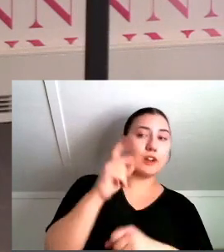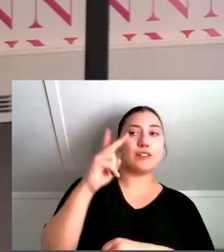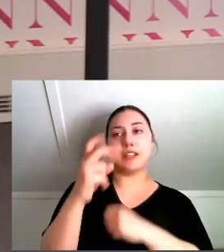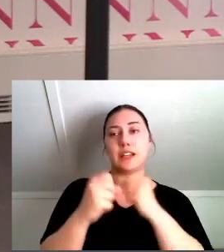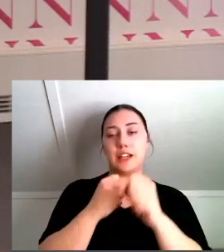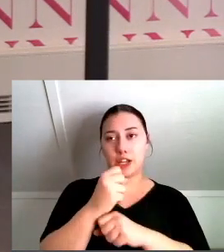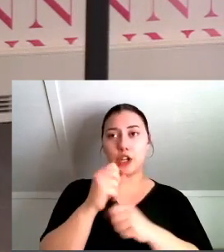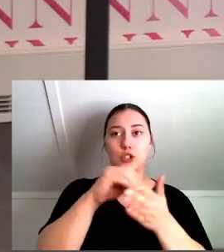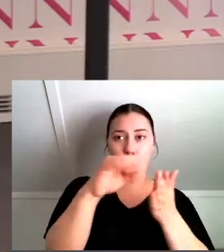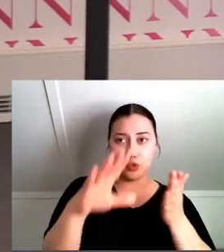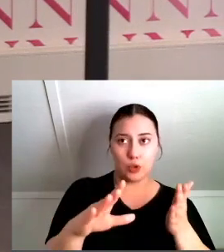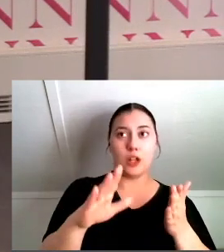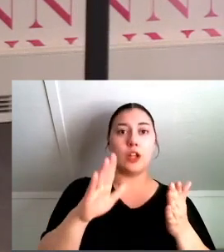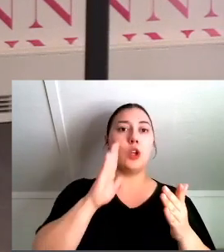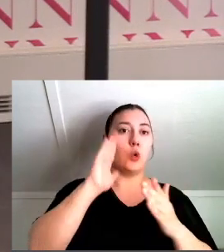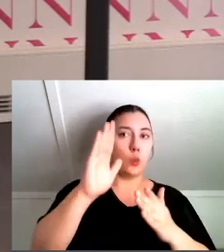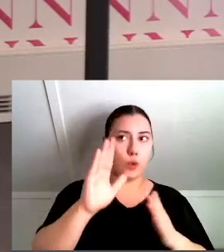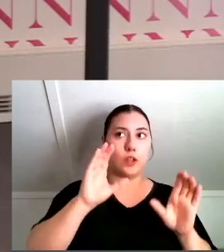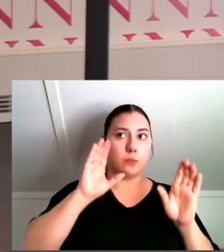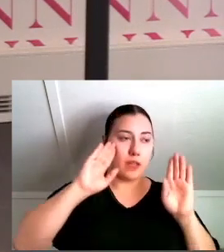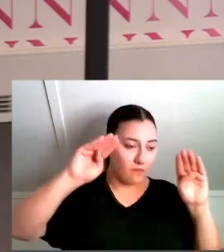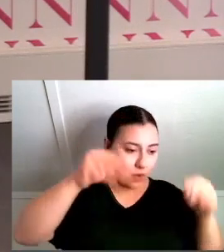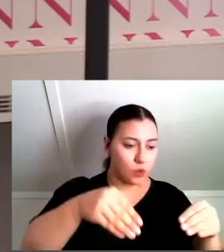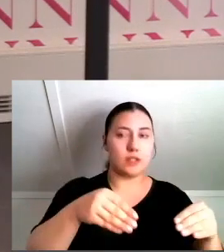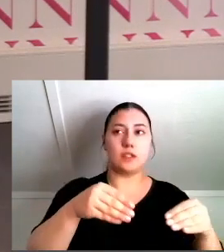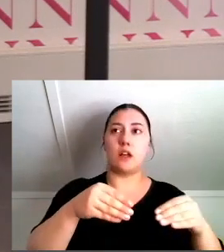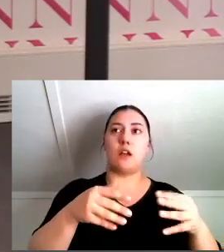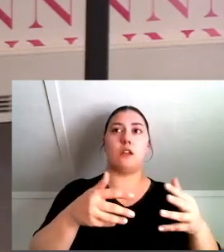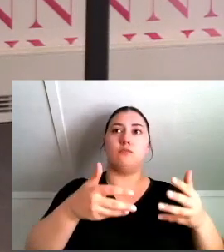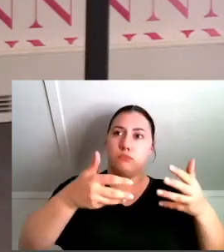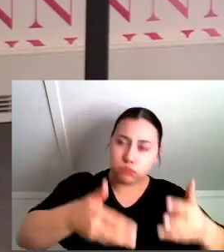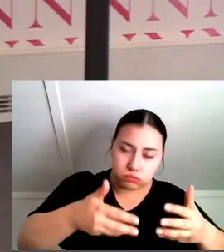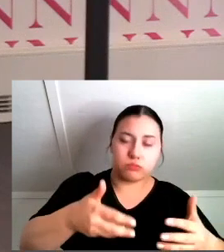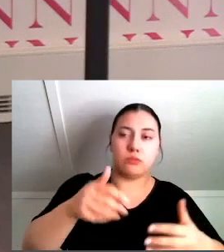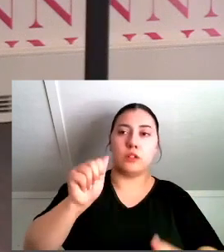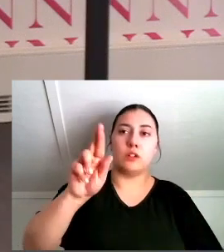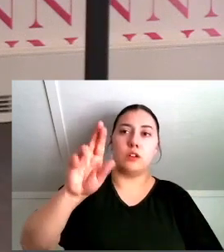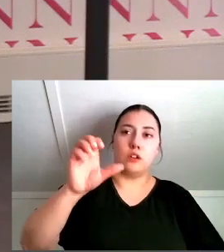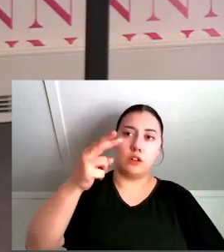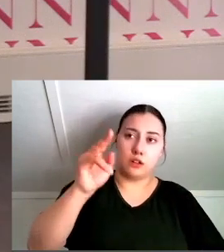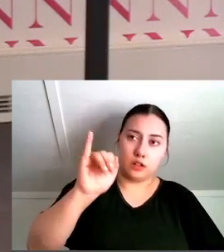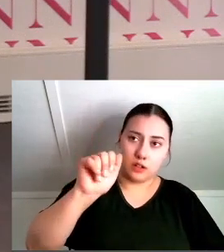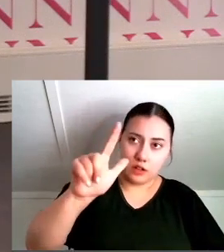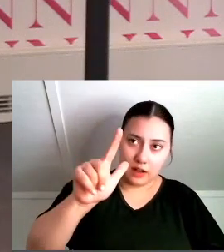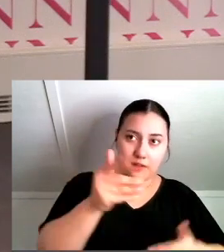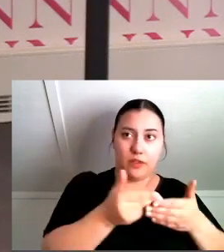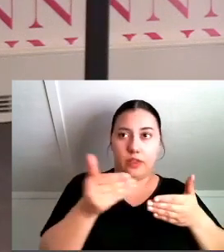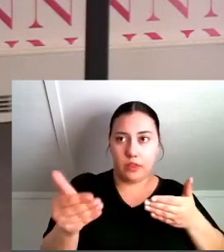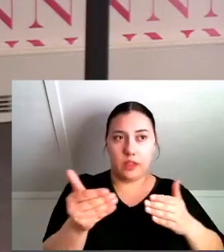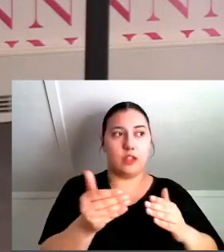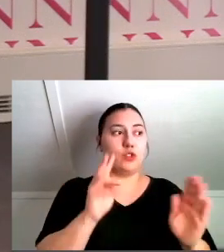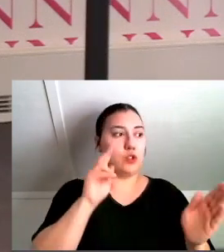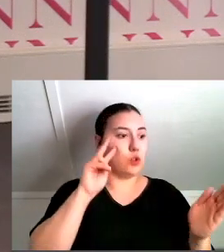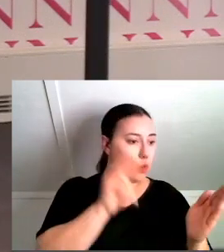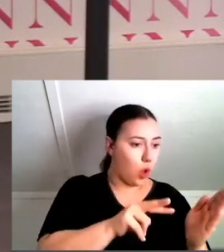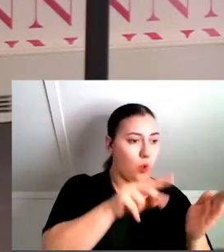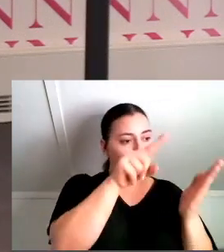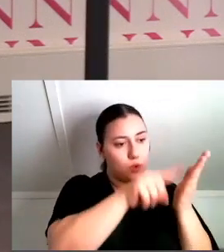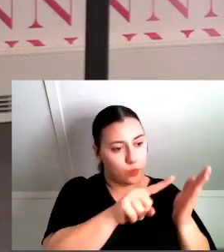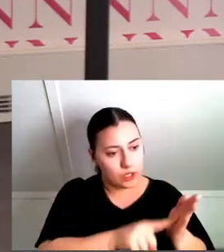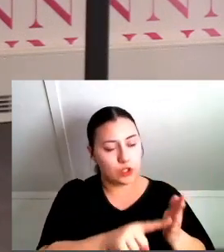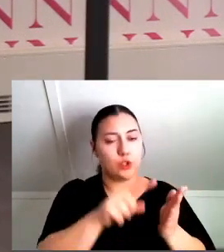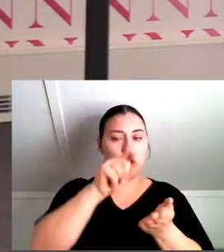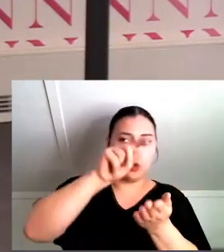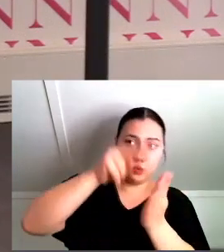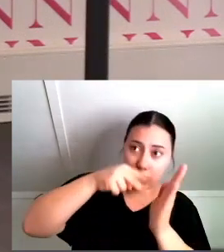doing very archival heavy things. Going to the archive, reading the archive, they'd be writing. There